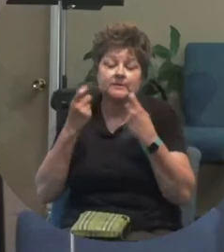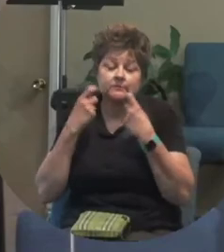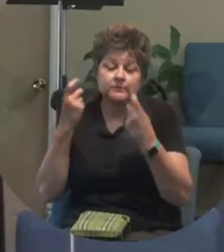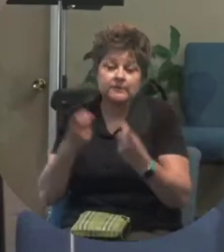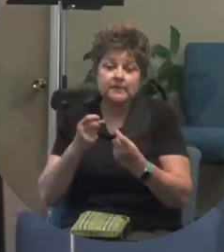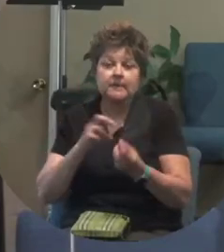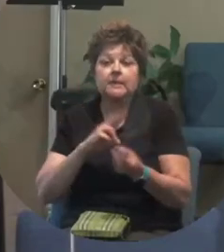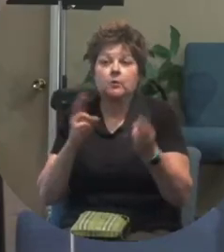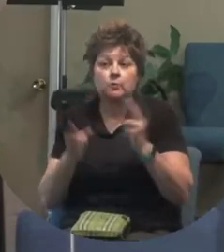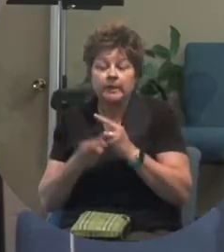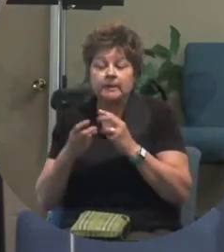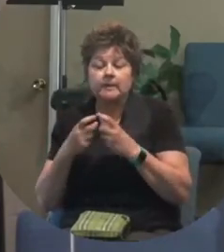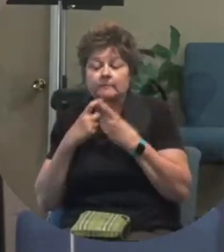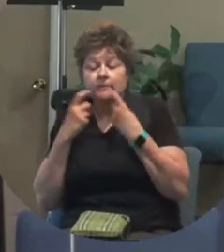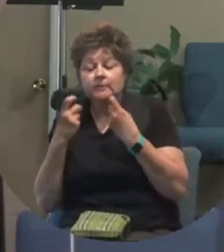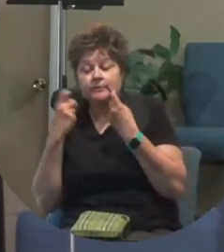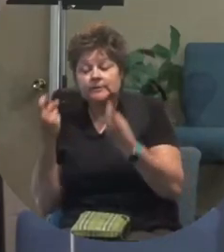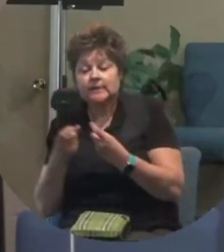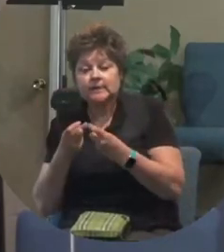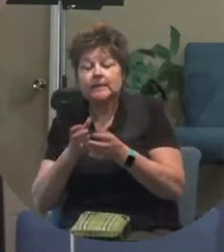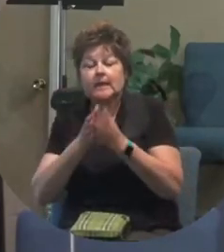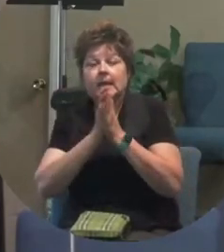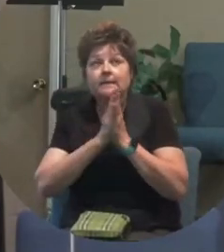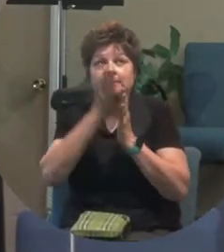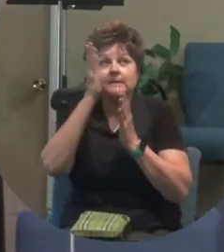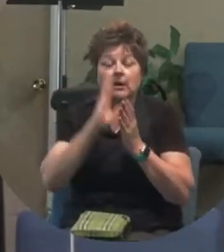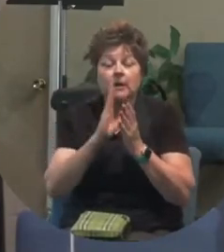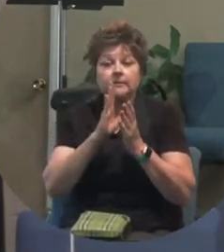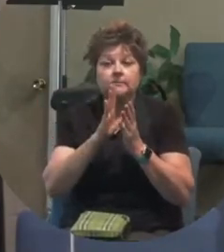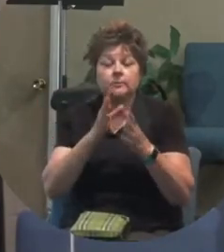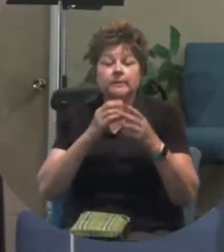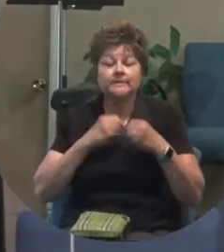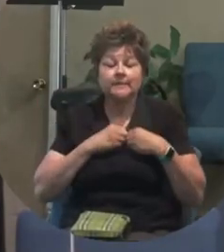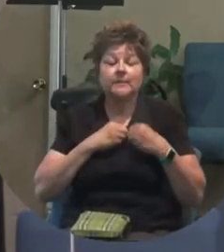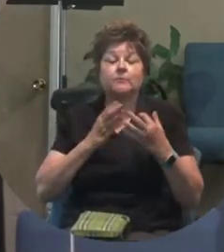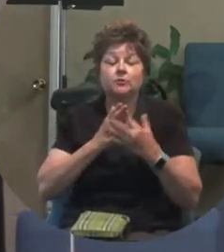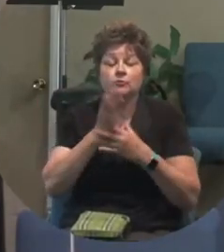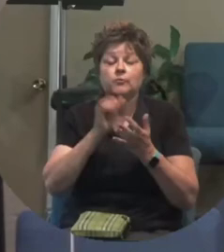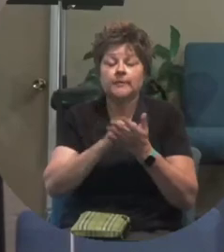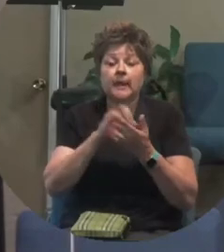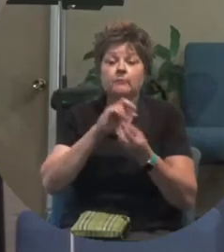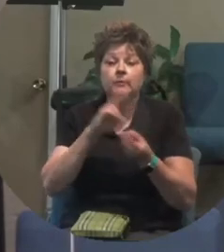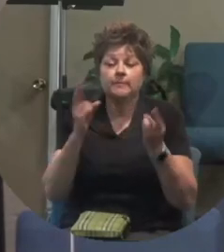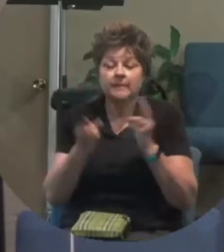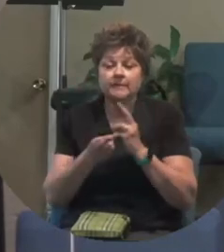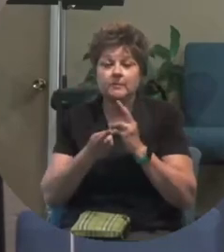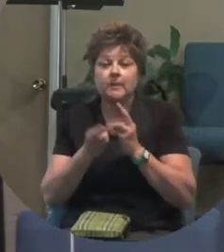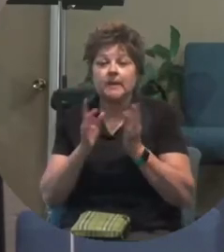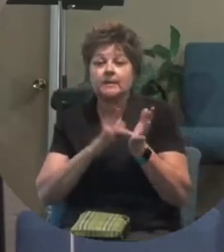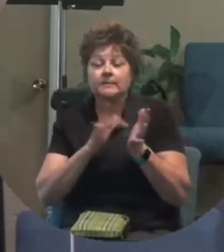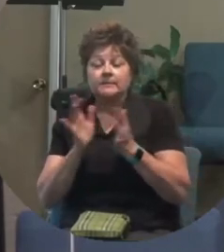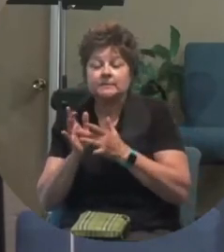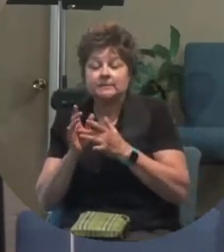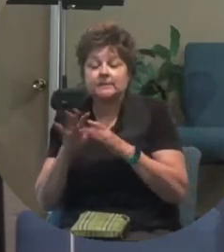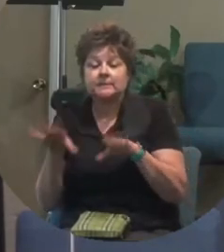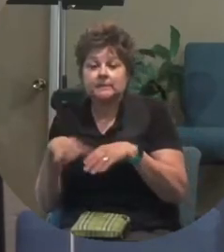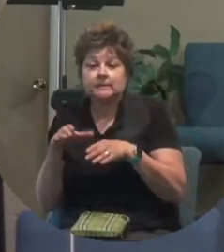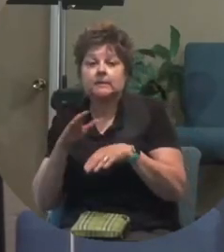they ask God to receive them into His kingdom through that repentance by what Jesus Christ did on the